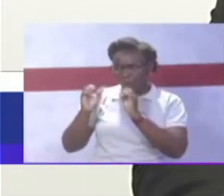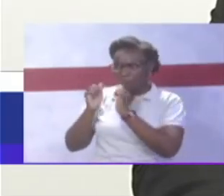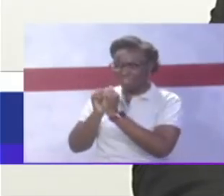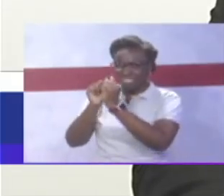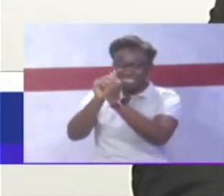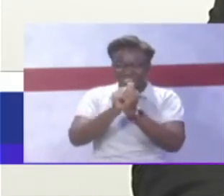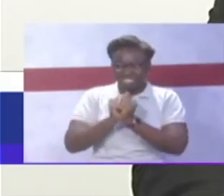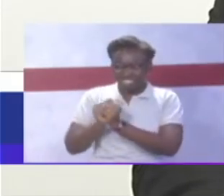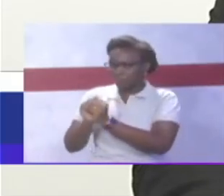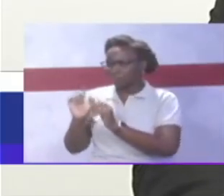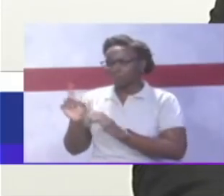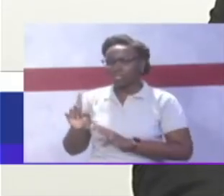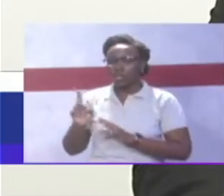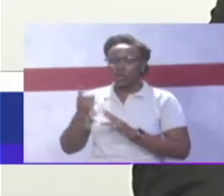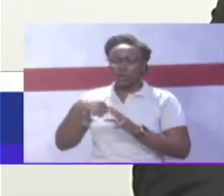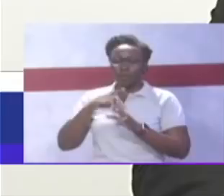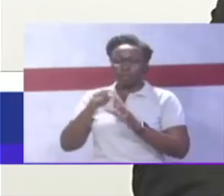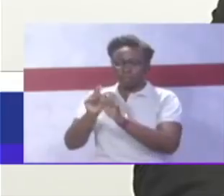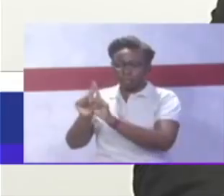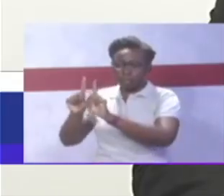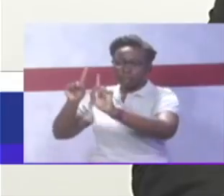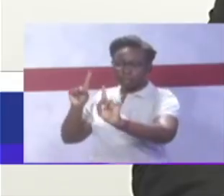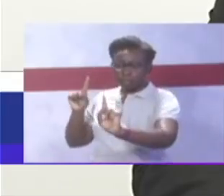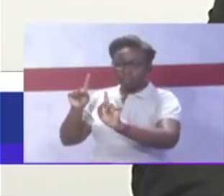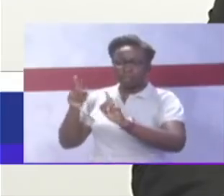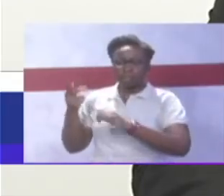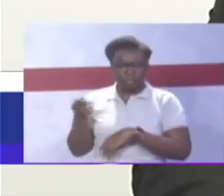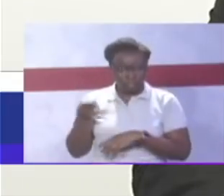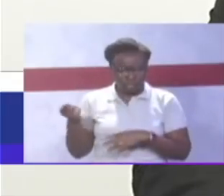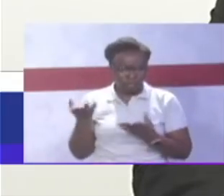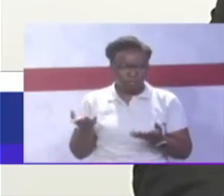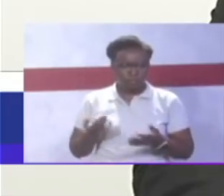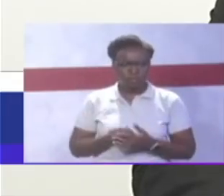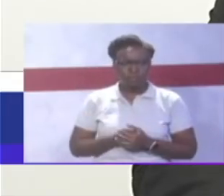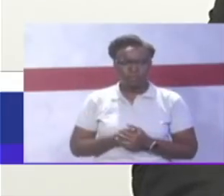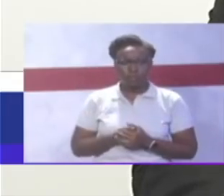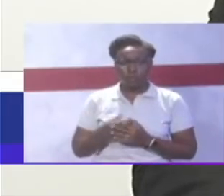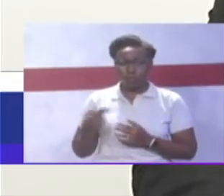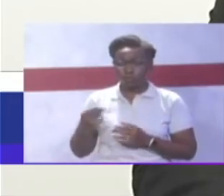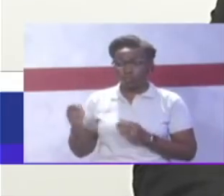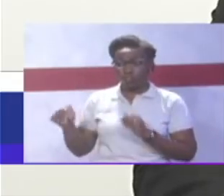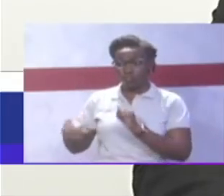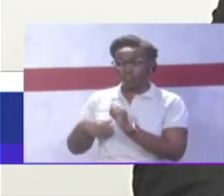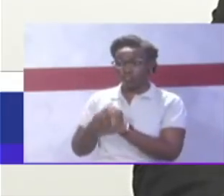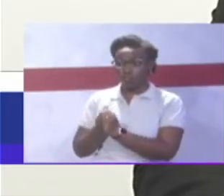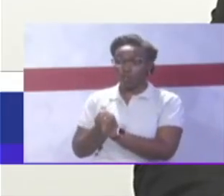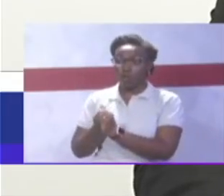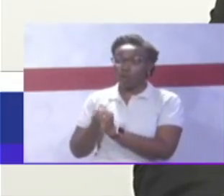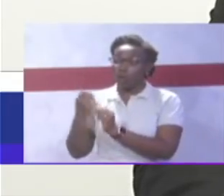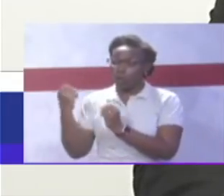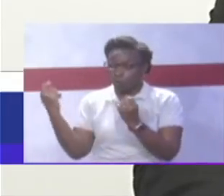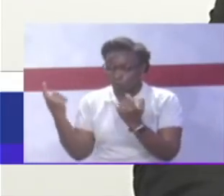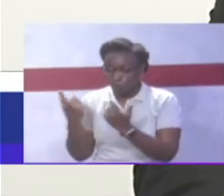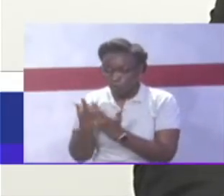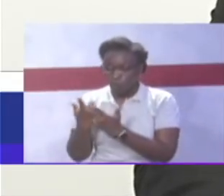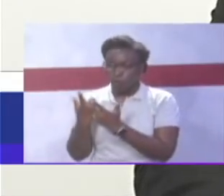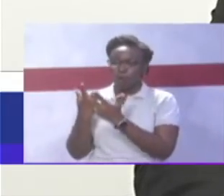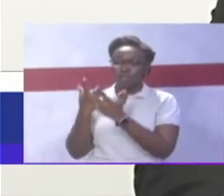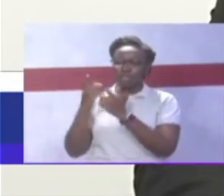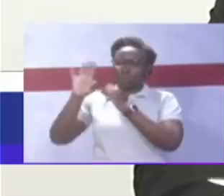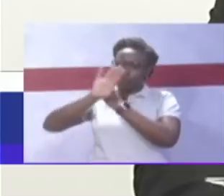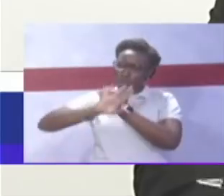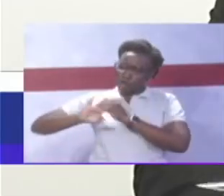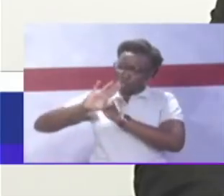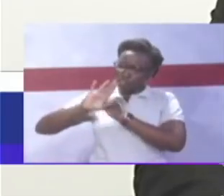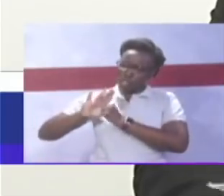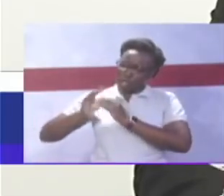well. So we ask that you keep your distance as better as you can, and follow all the infection prevention guidelines laid out by the healthcare providers.